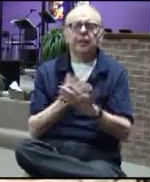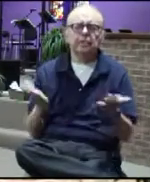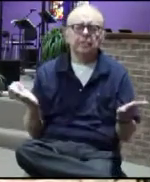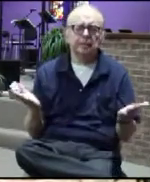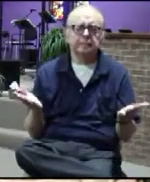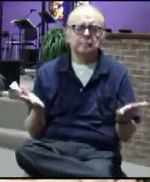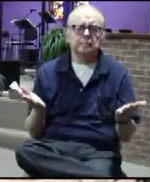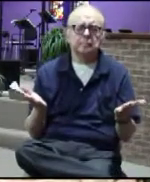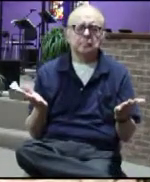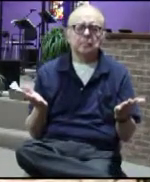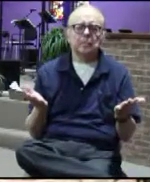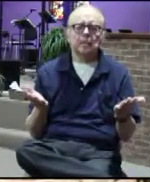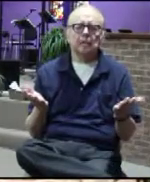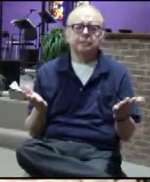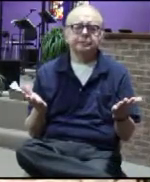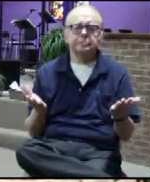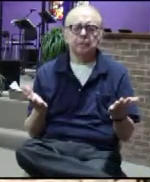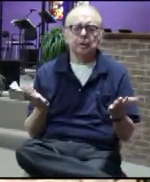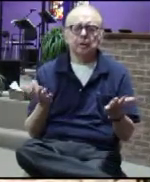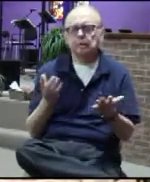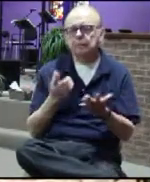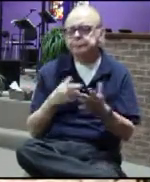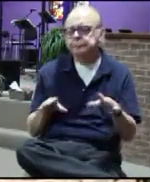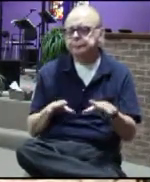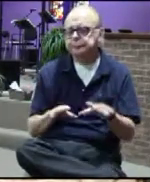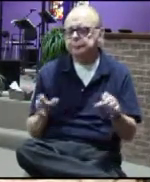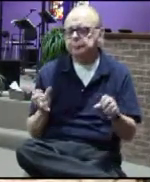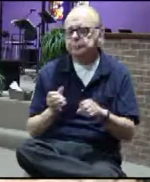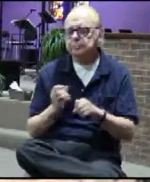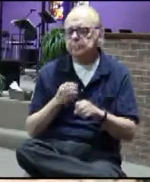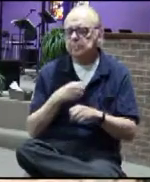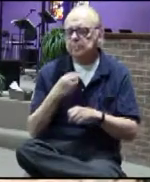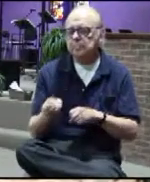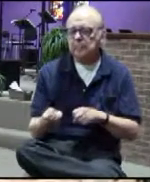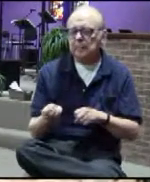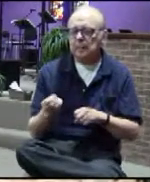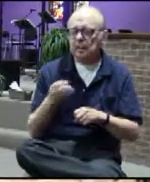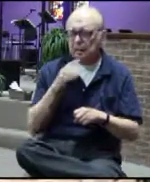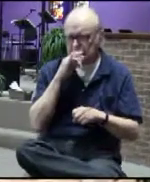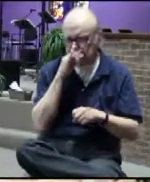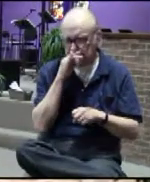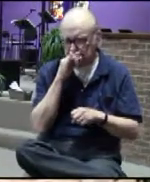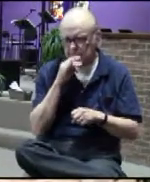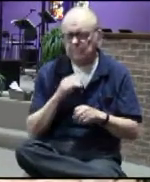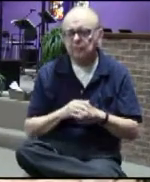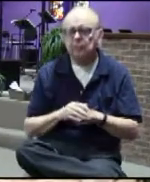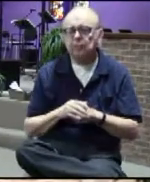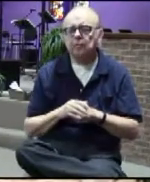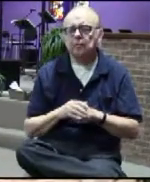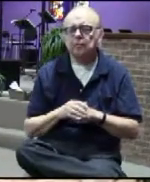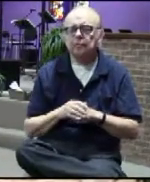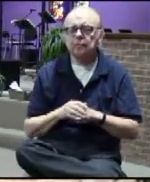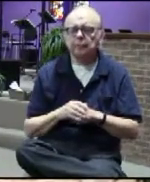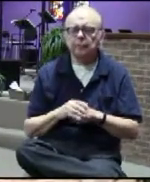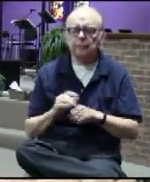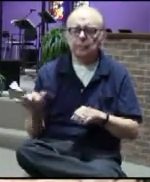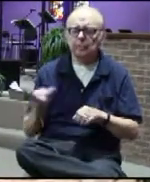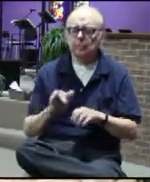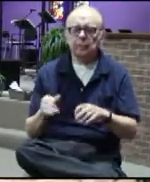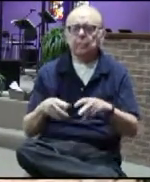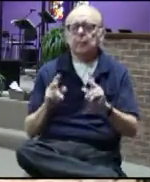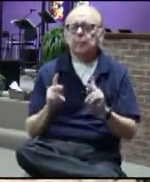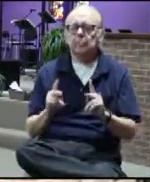something else. And what they want to do is give these kids the same